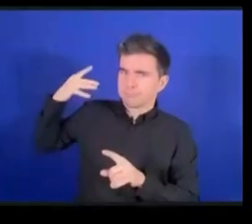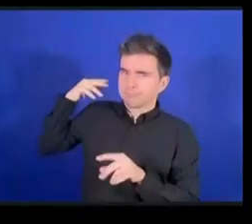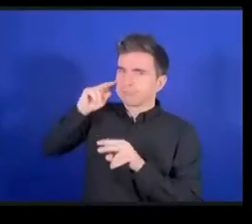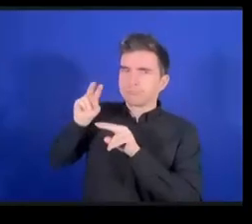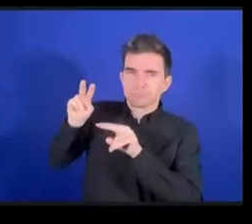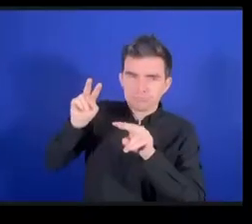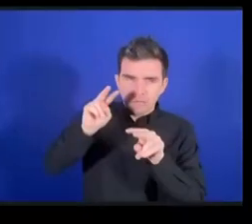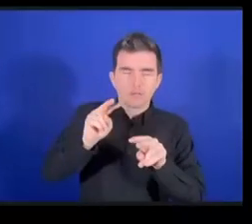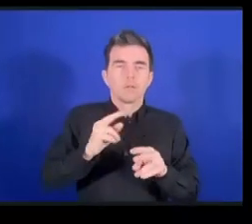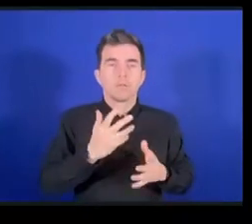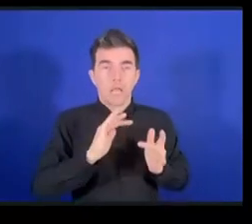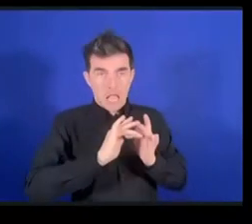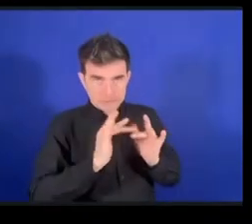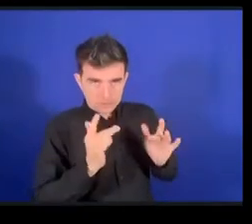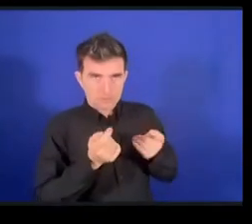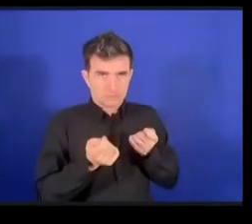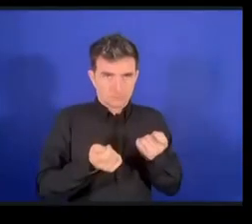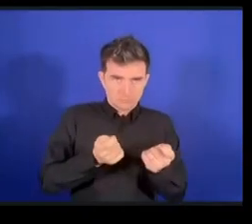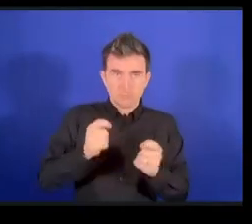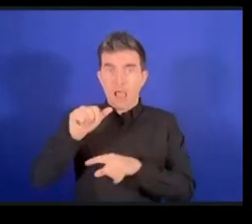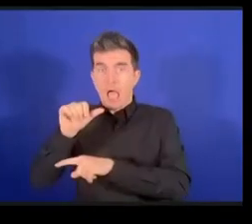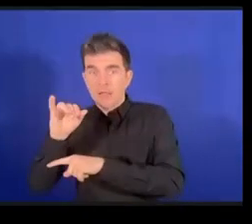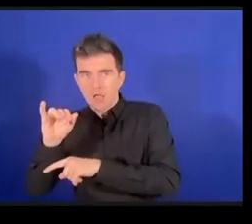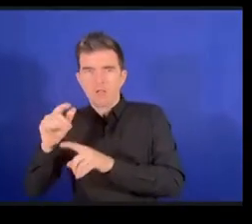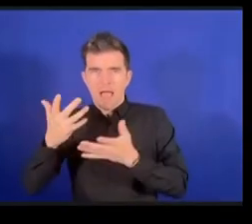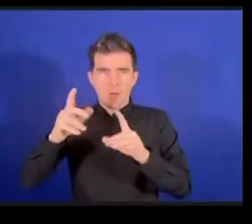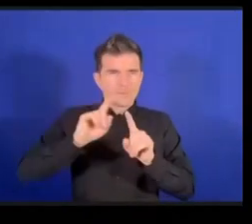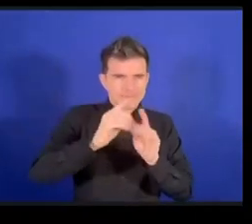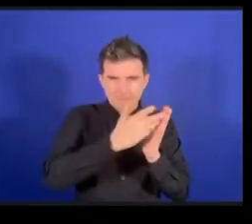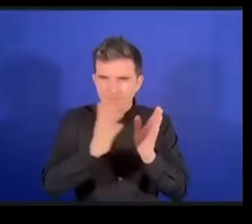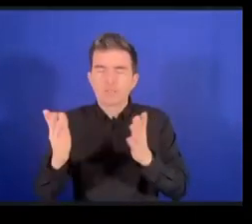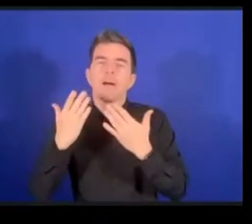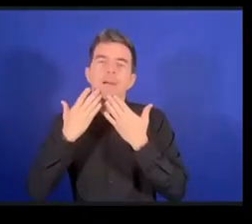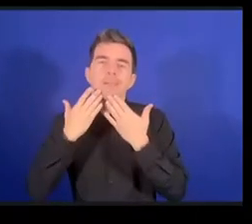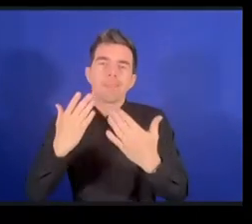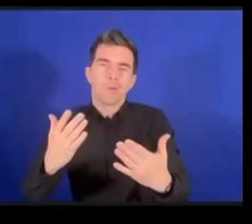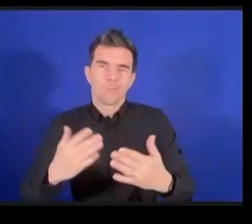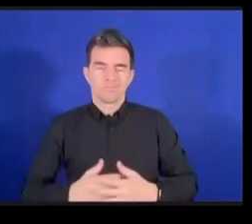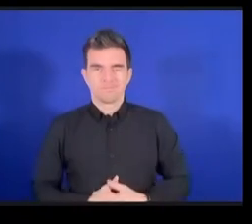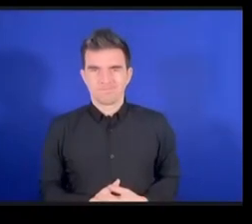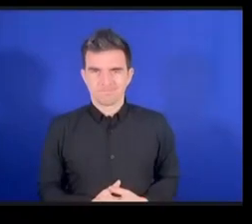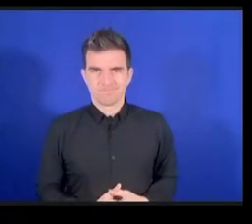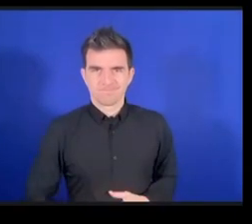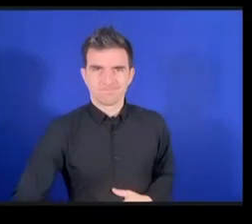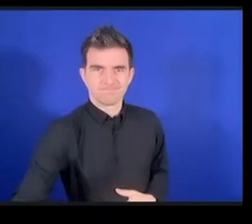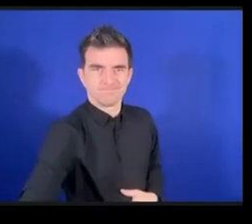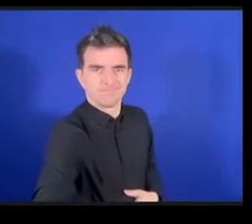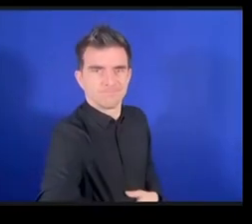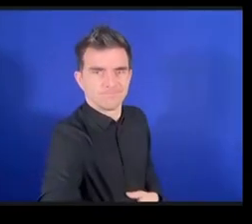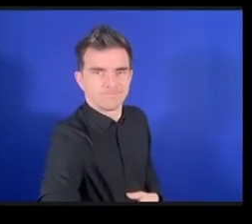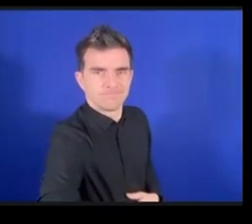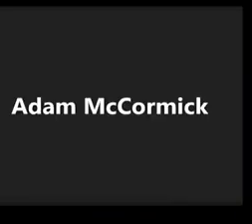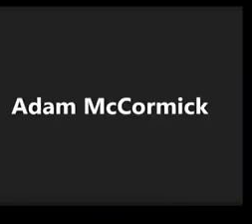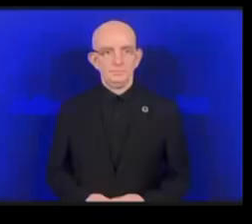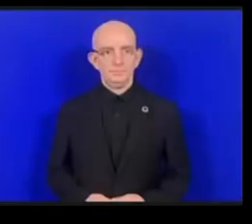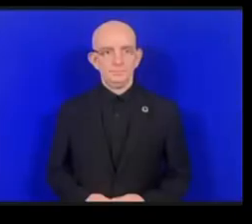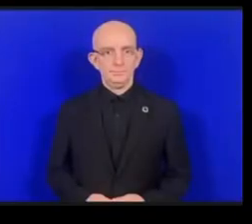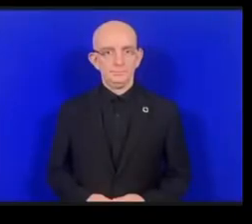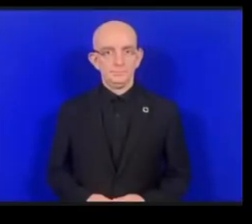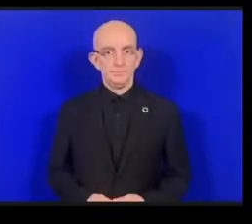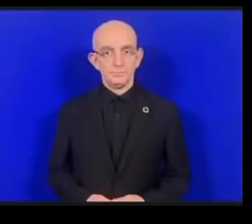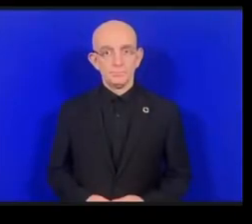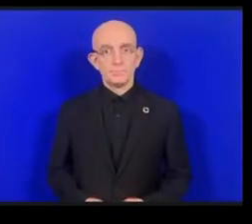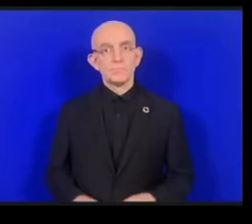thanks thank you so much Alejandro for for introducing uh us uh to the work of the